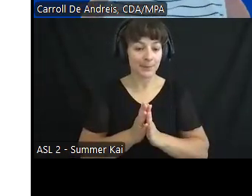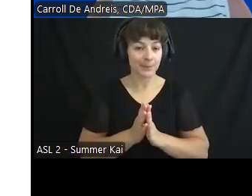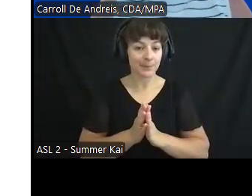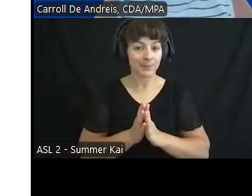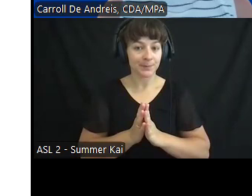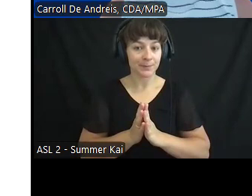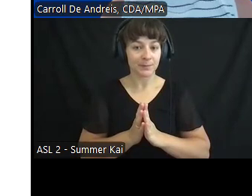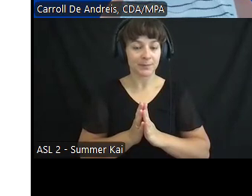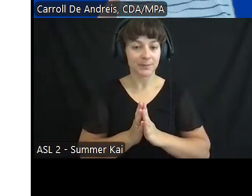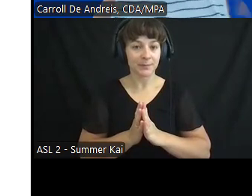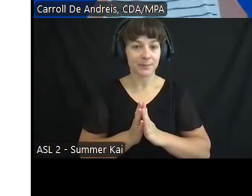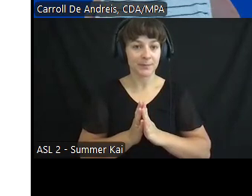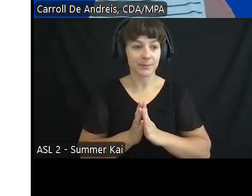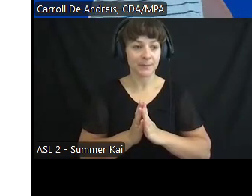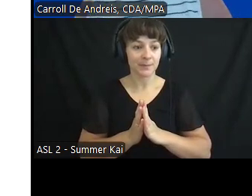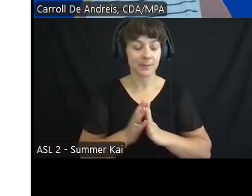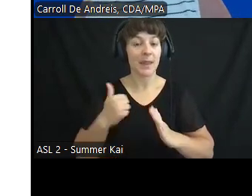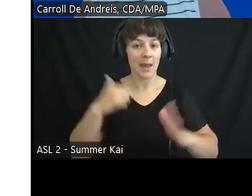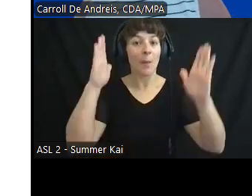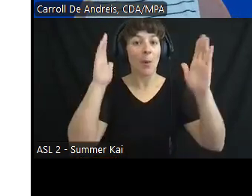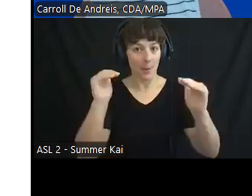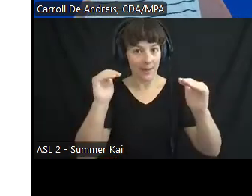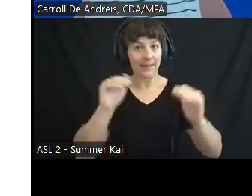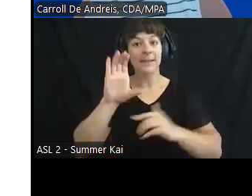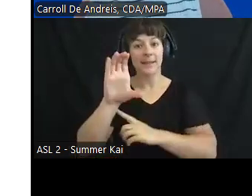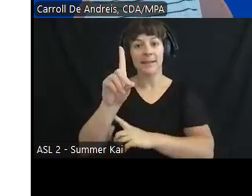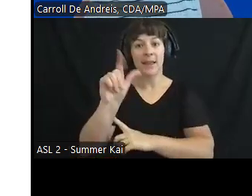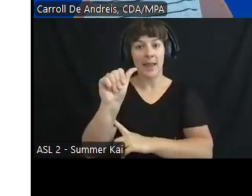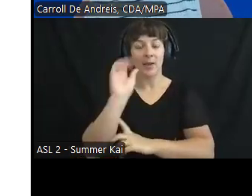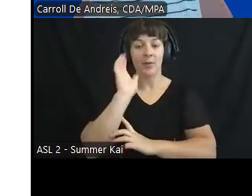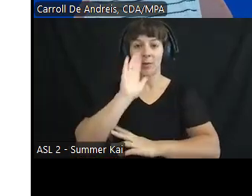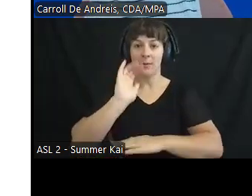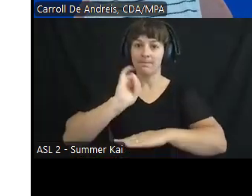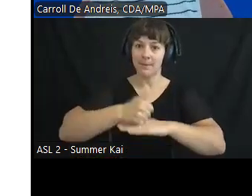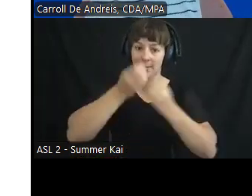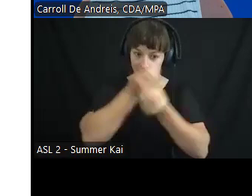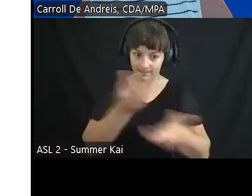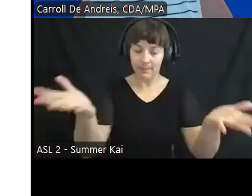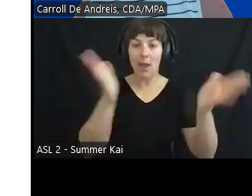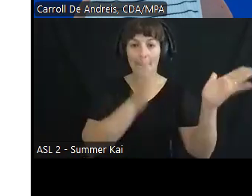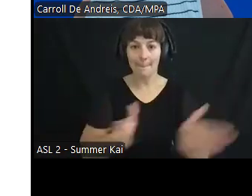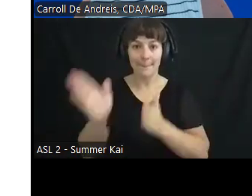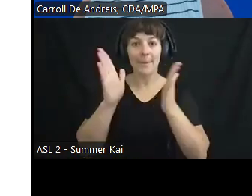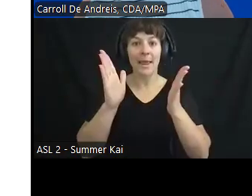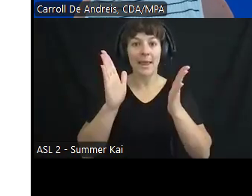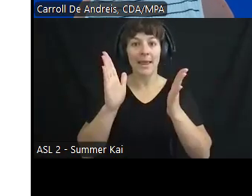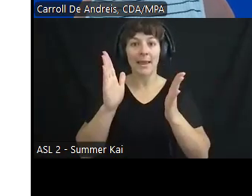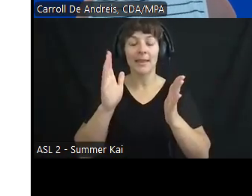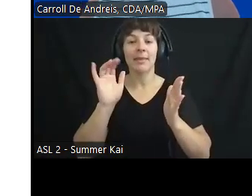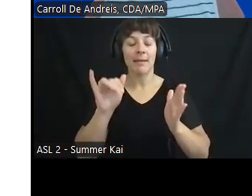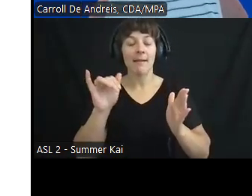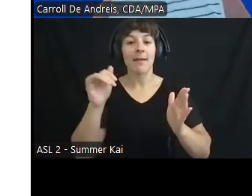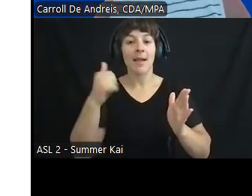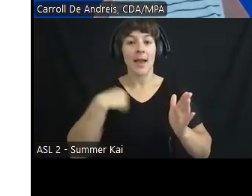hoping that CDA will put forth a plan in the event that our RCFEs are